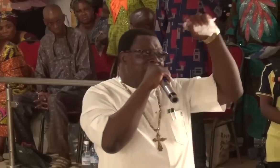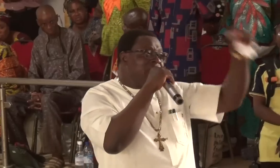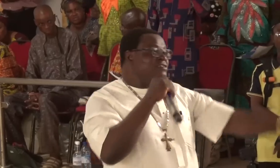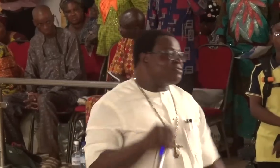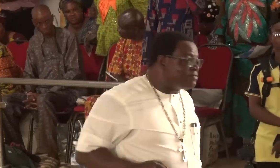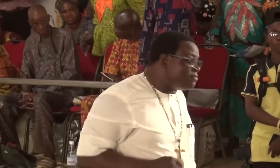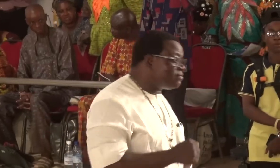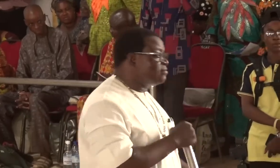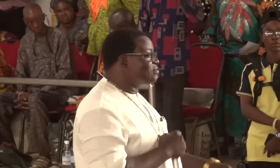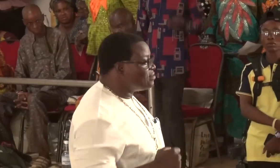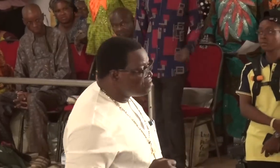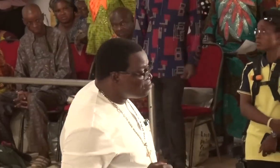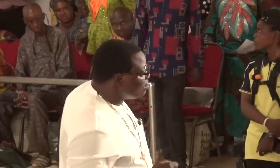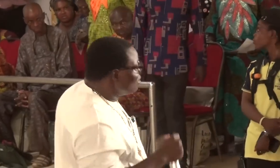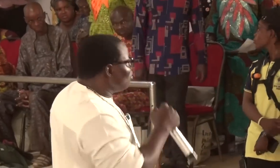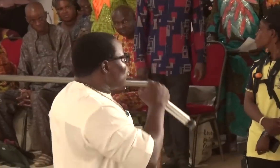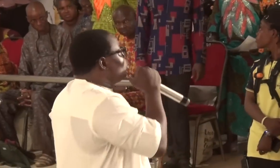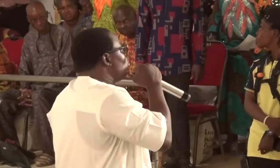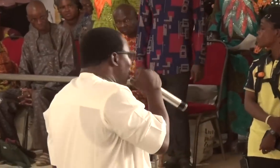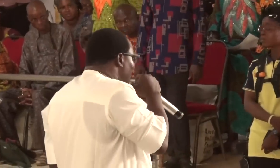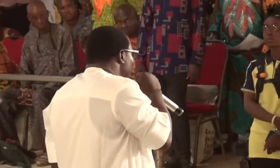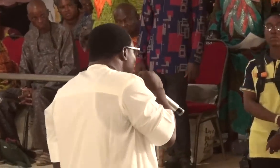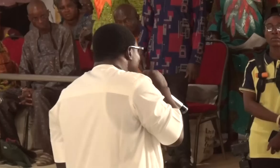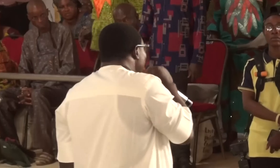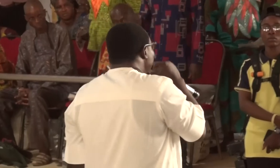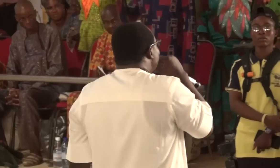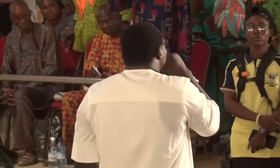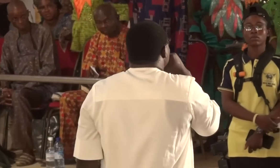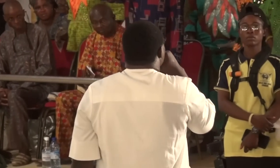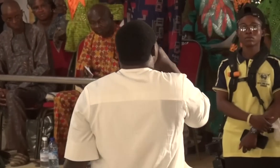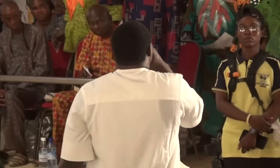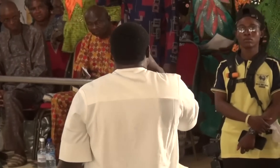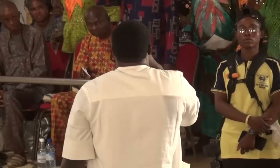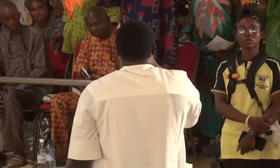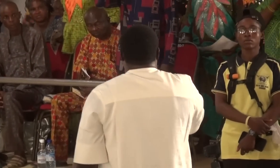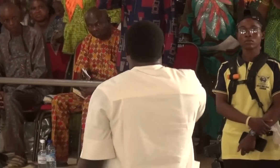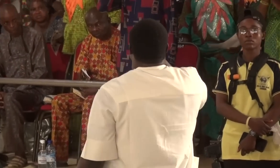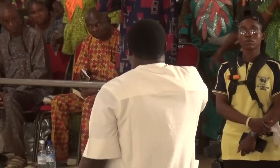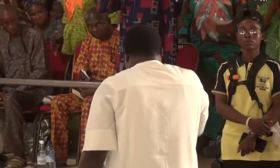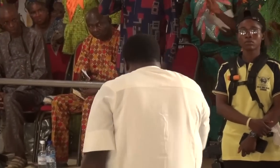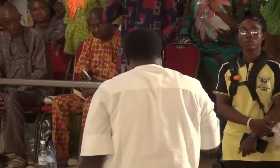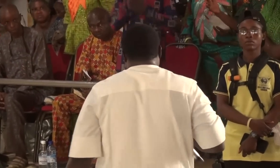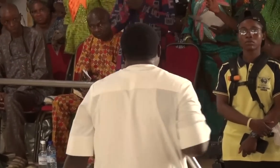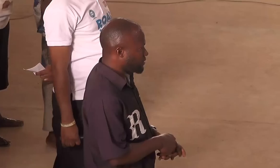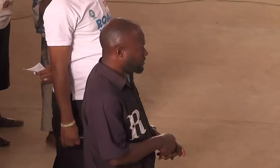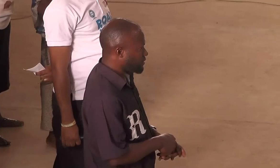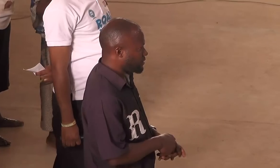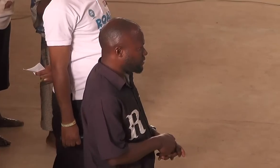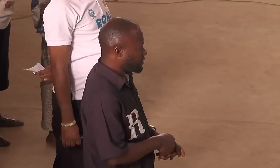And the rest of that is the one I am holding. Oluwa, oh Lord. Let me make the